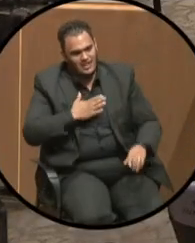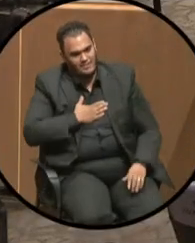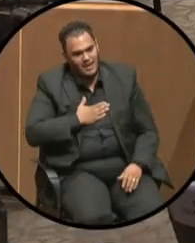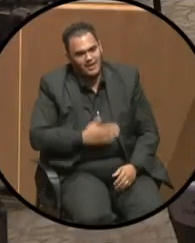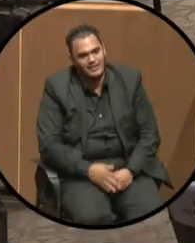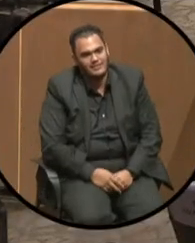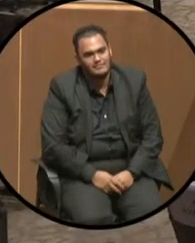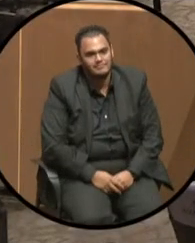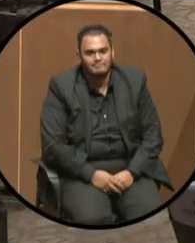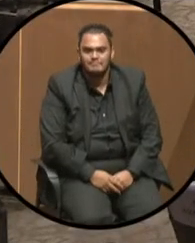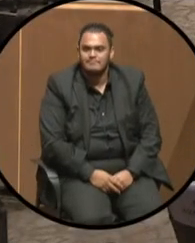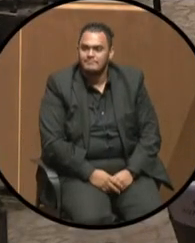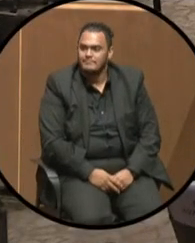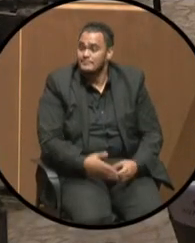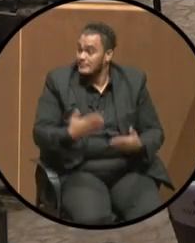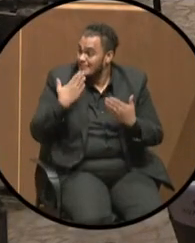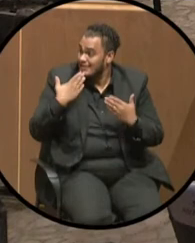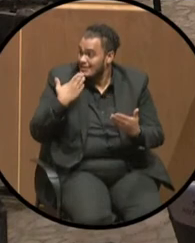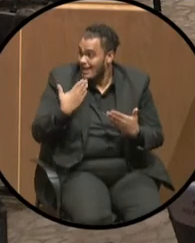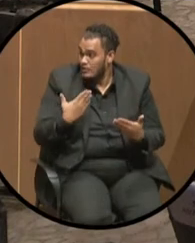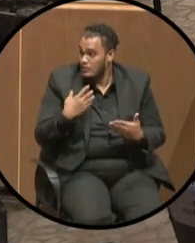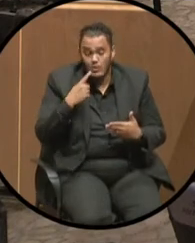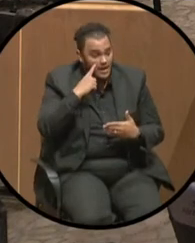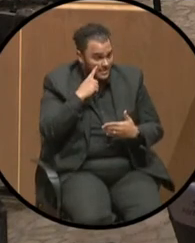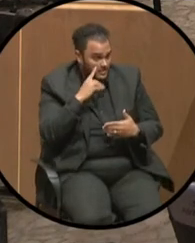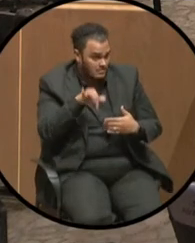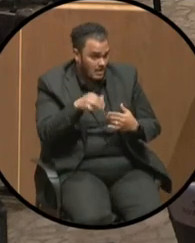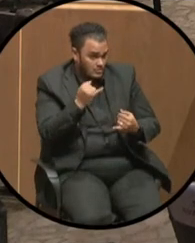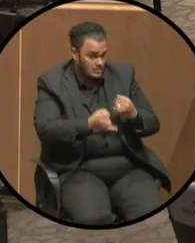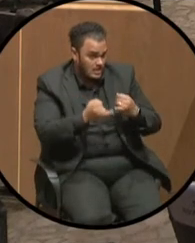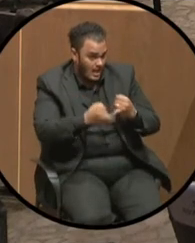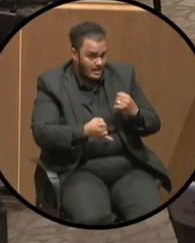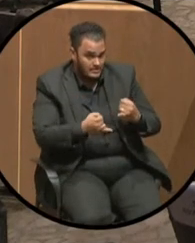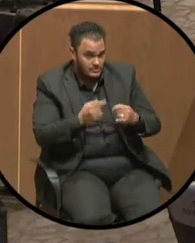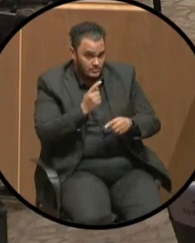right, that was, I believe, our last caller. Is that correct?